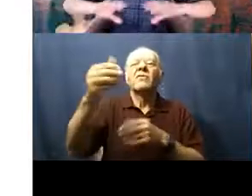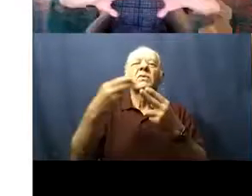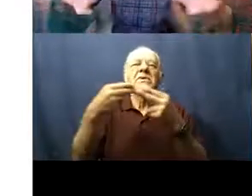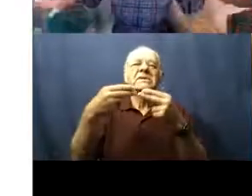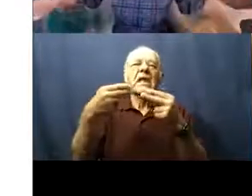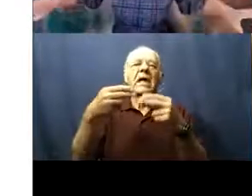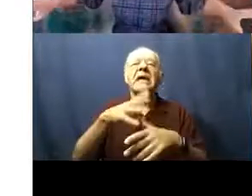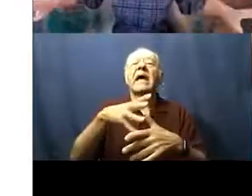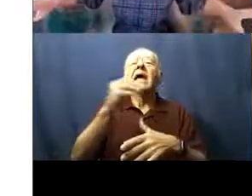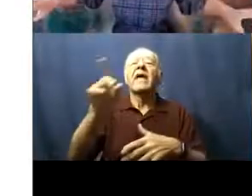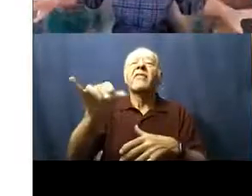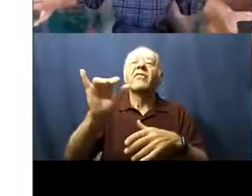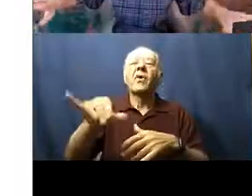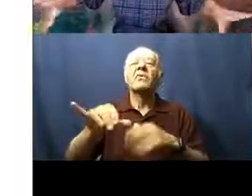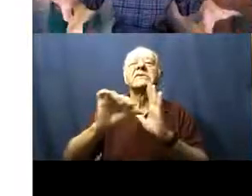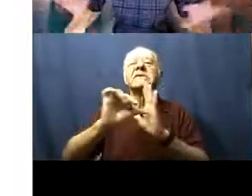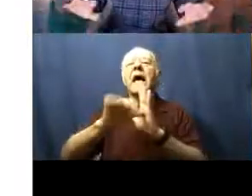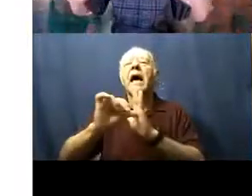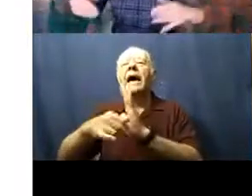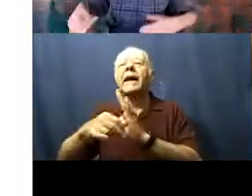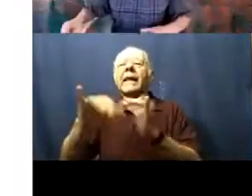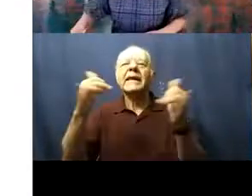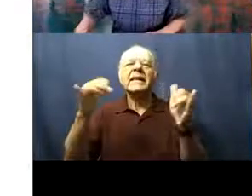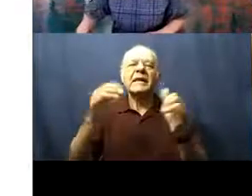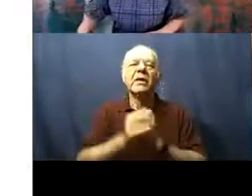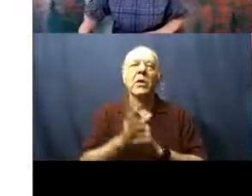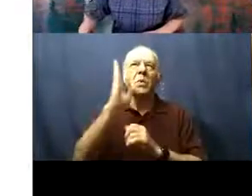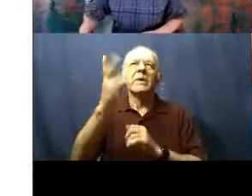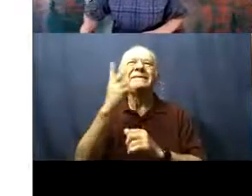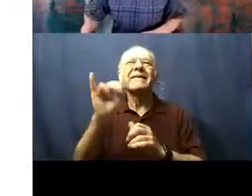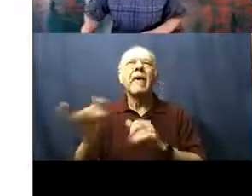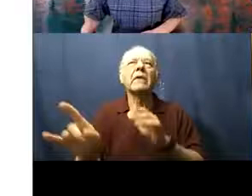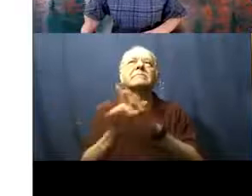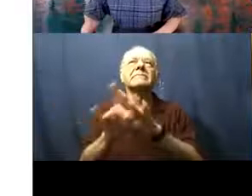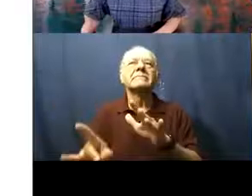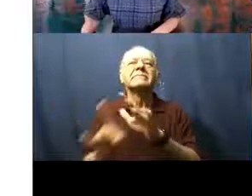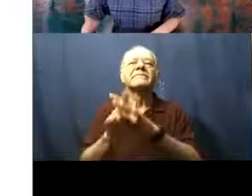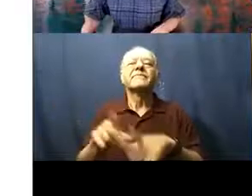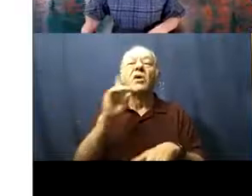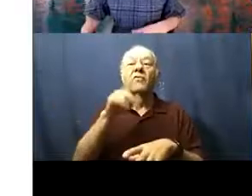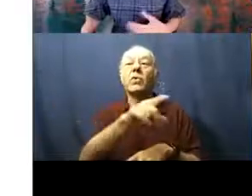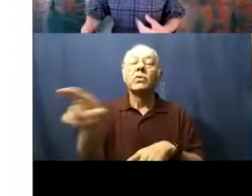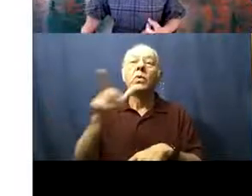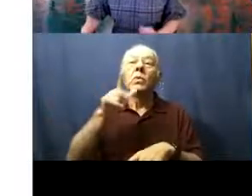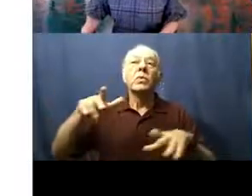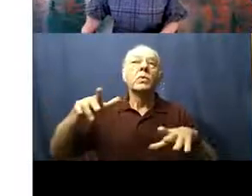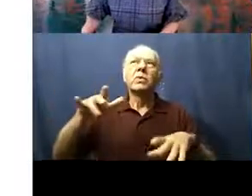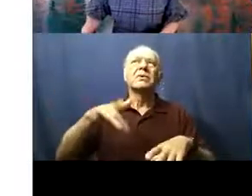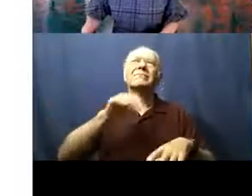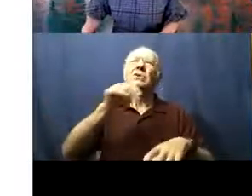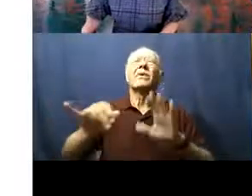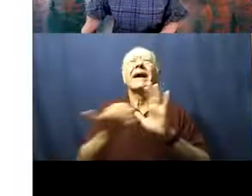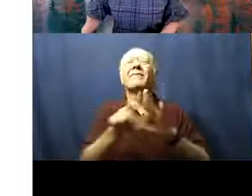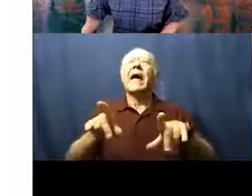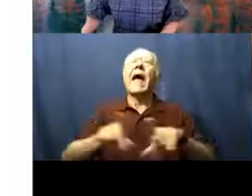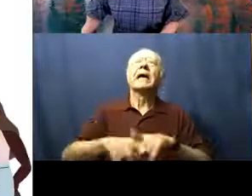and those highlighted tools in yellow. So you'll see that come up again. For those of you who do not identify as